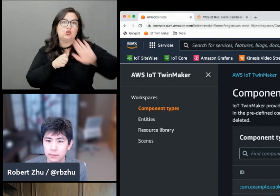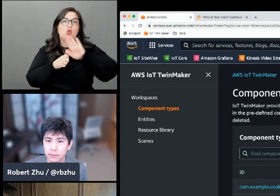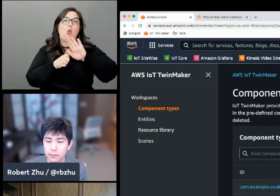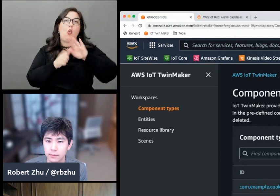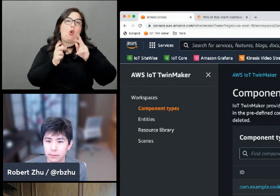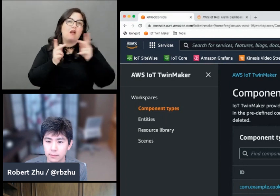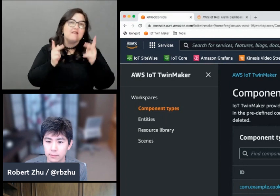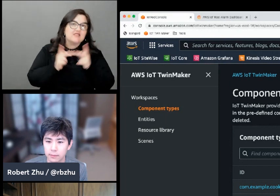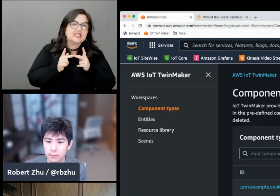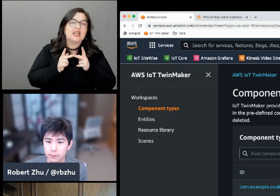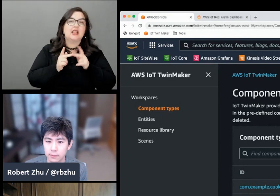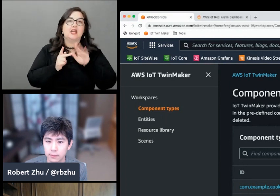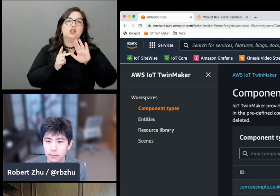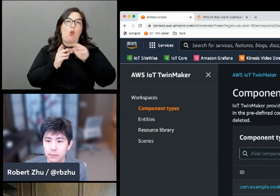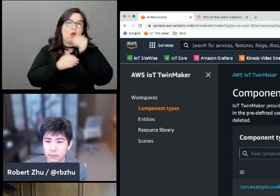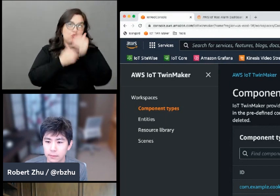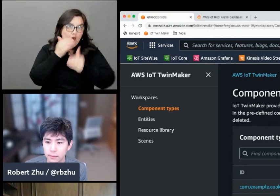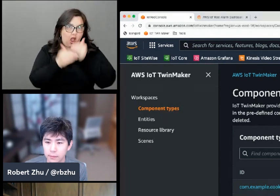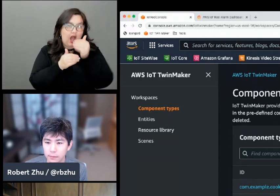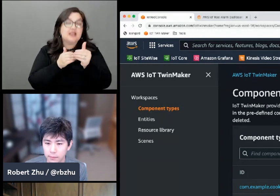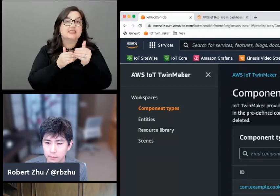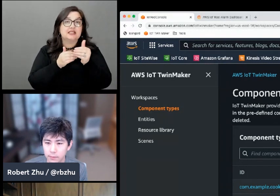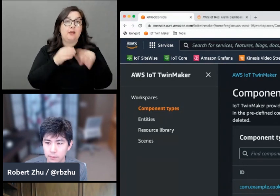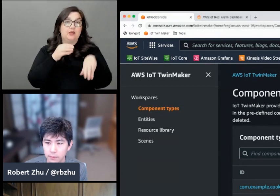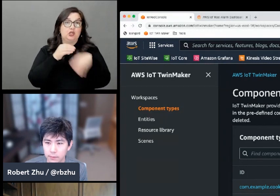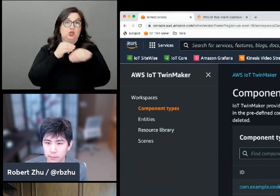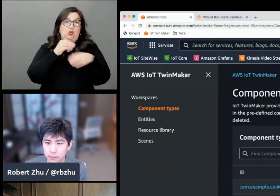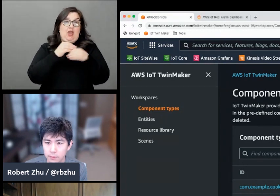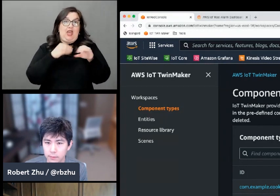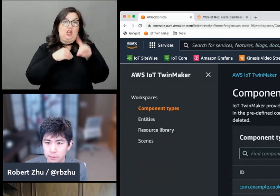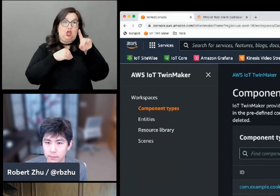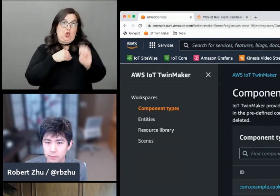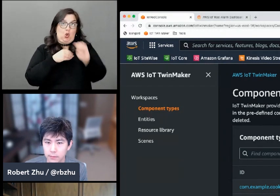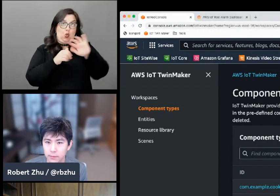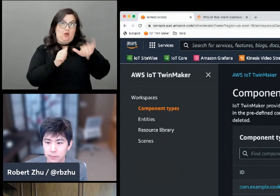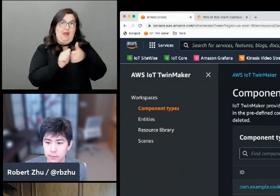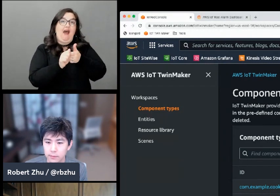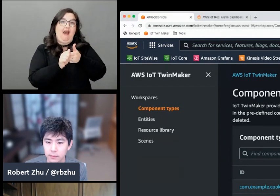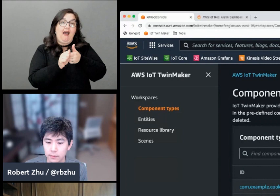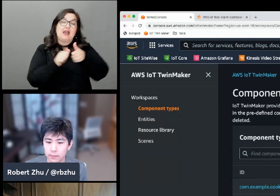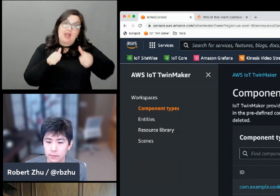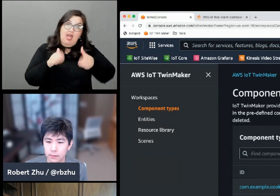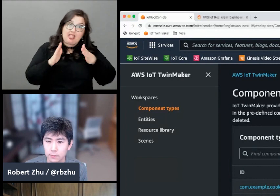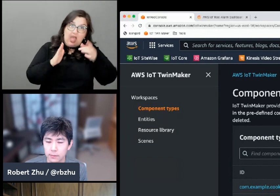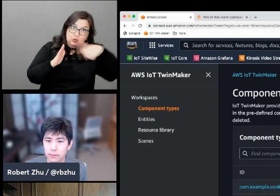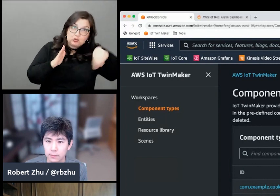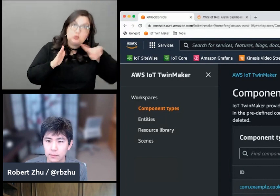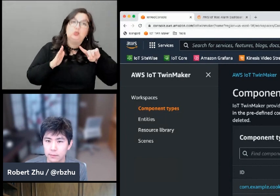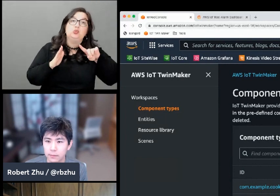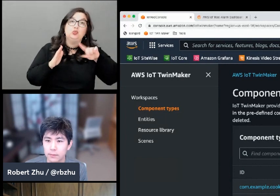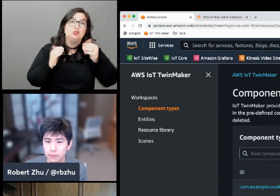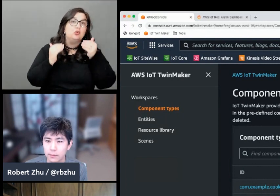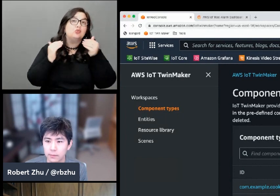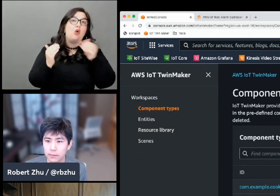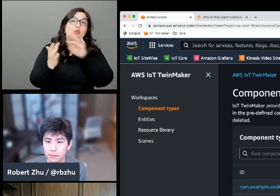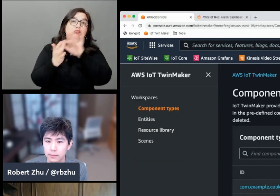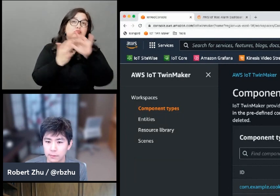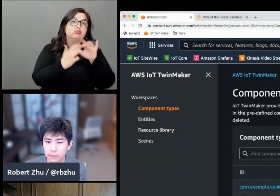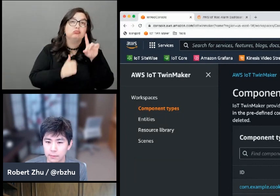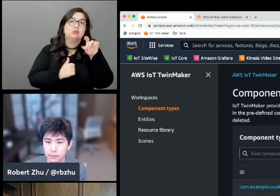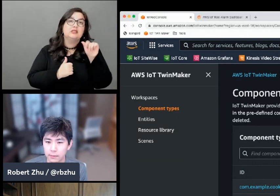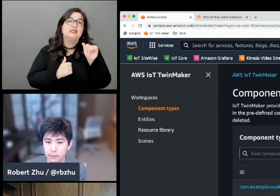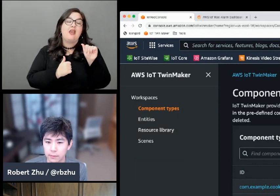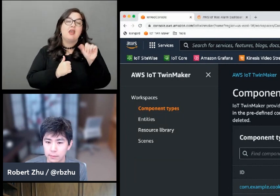or your process. But then as you add the code behind, that allows you to then go out and reach out to the data sources that you